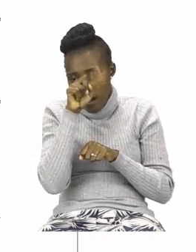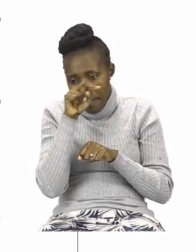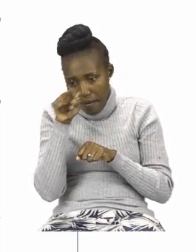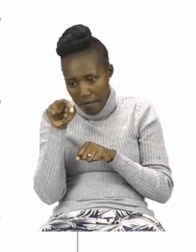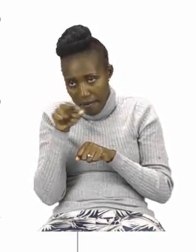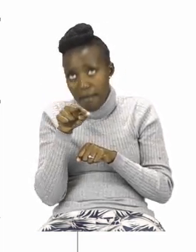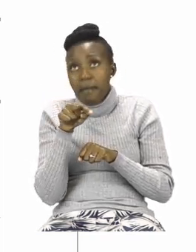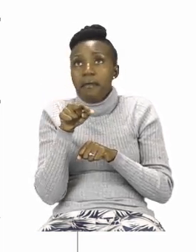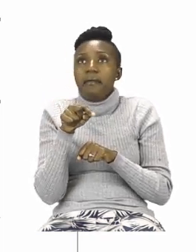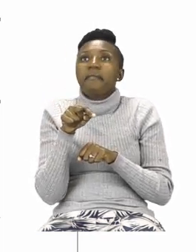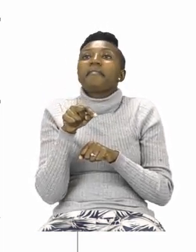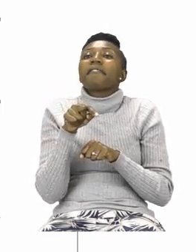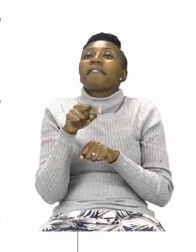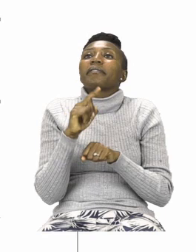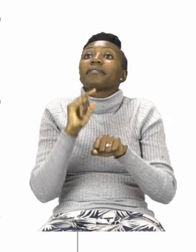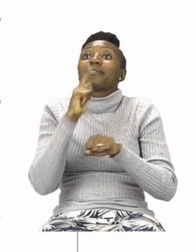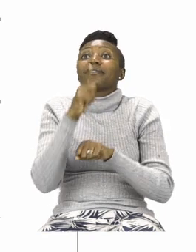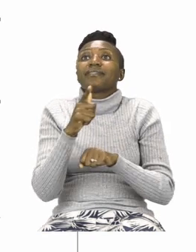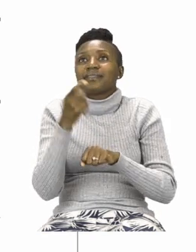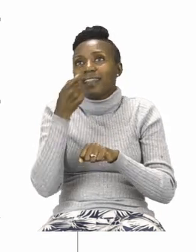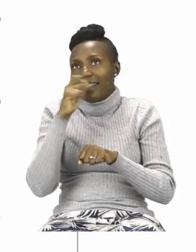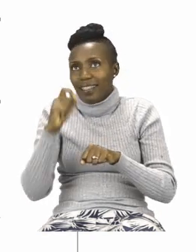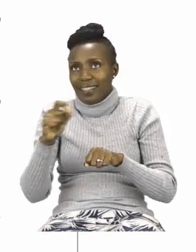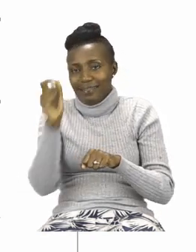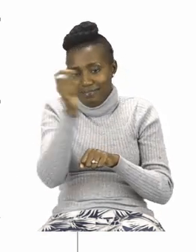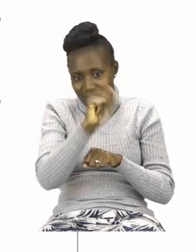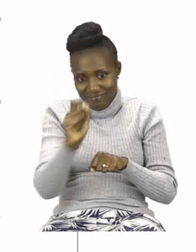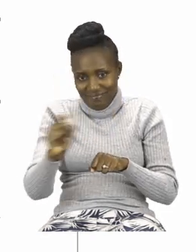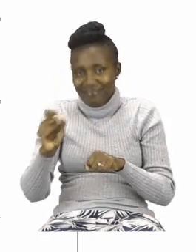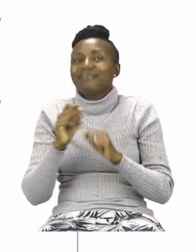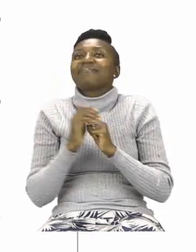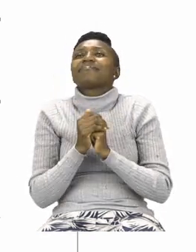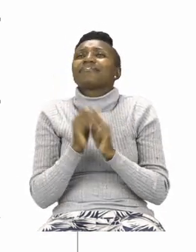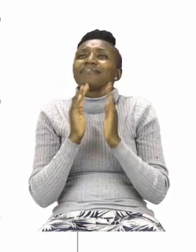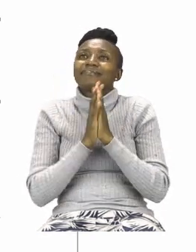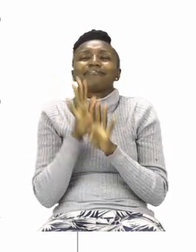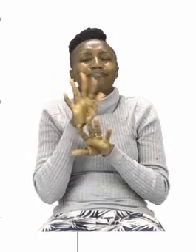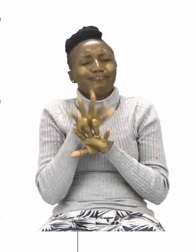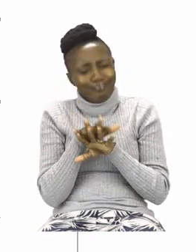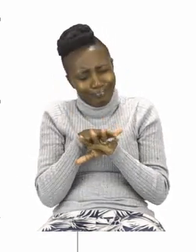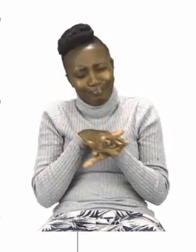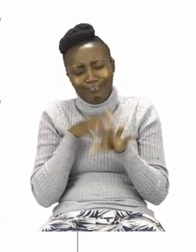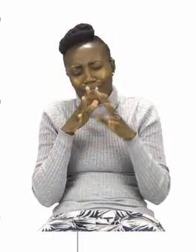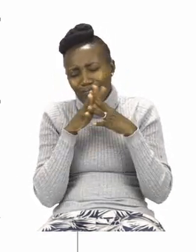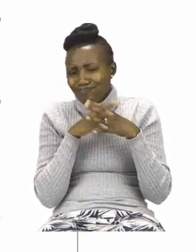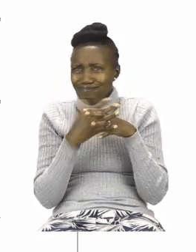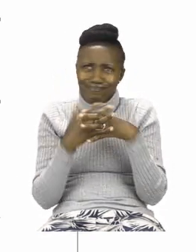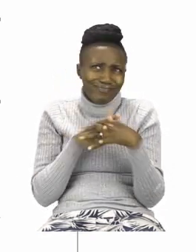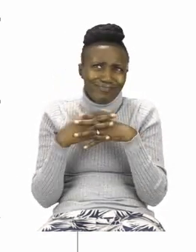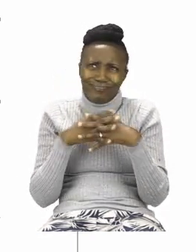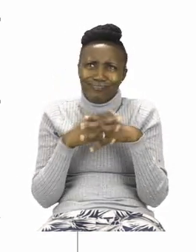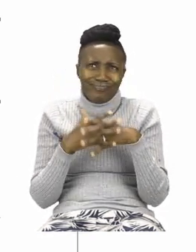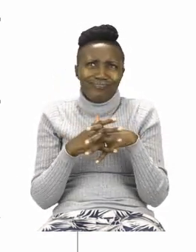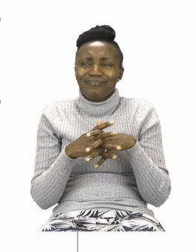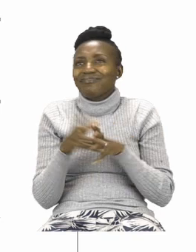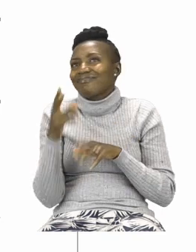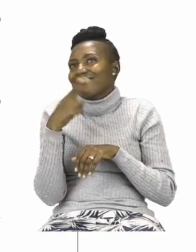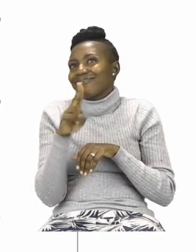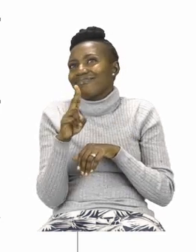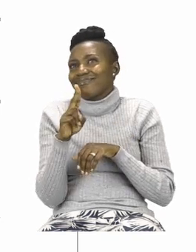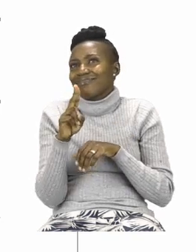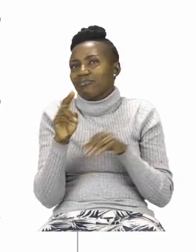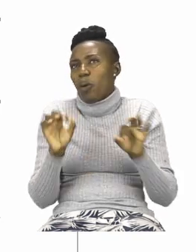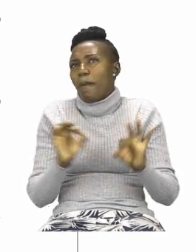color or your pencil. So take your time, boys and girls. Don't rush with this one so that you can have the